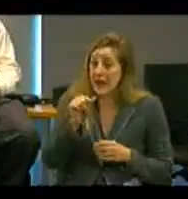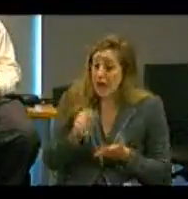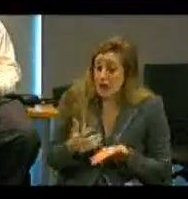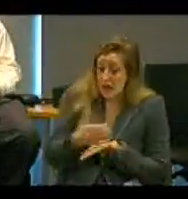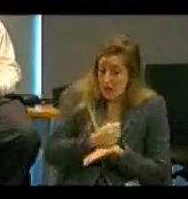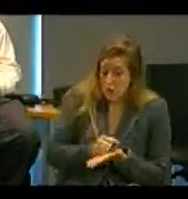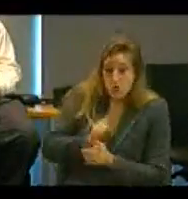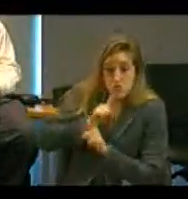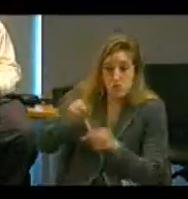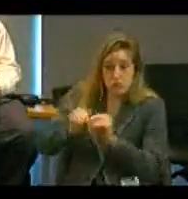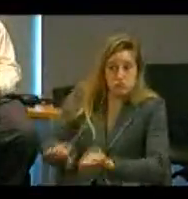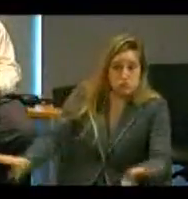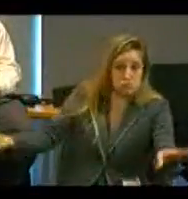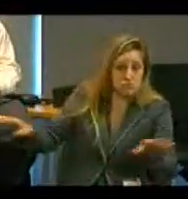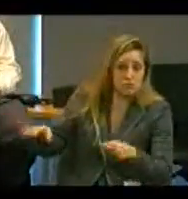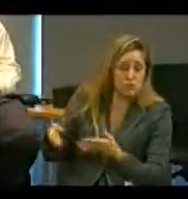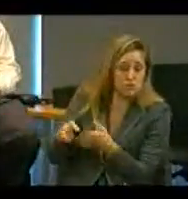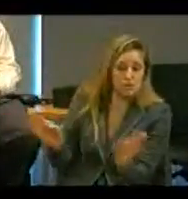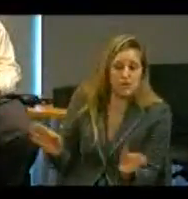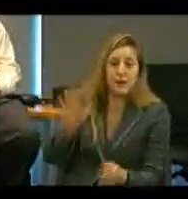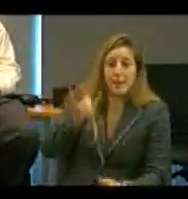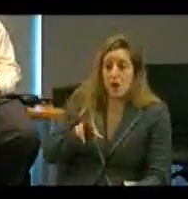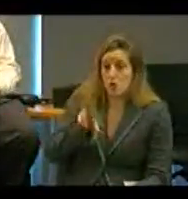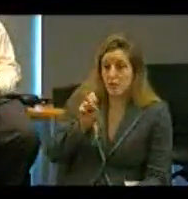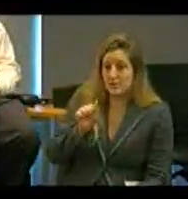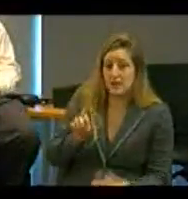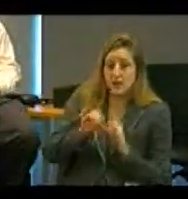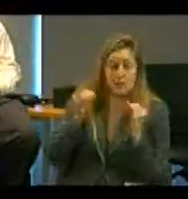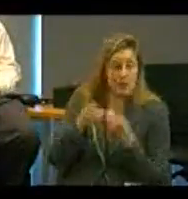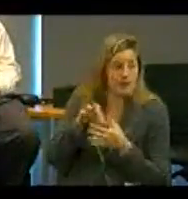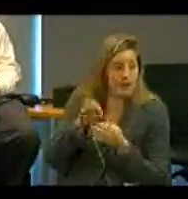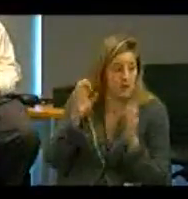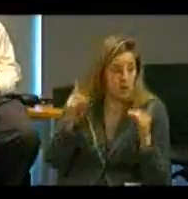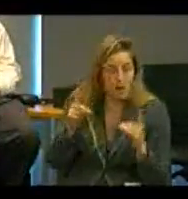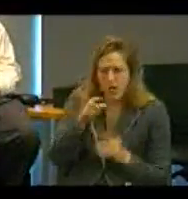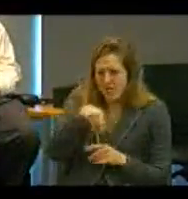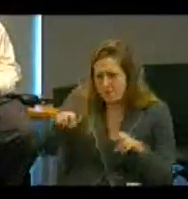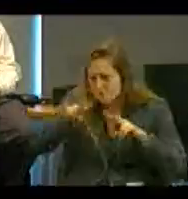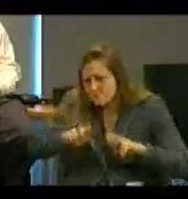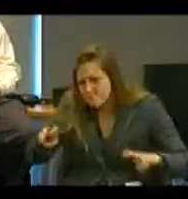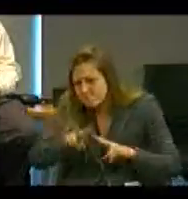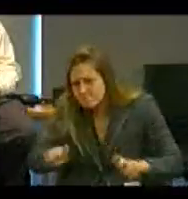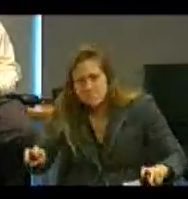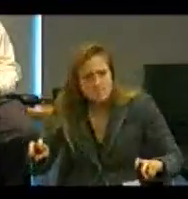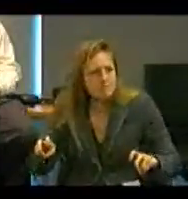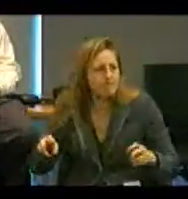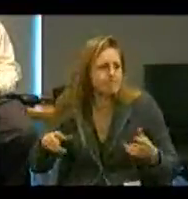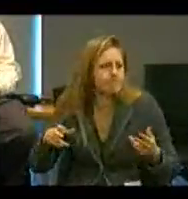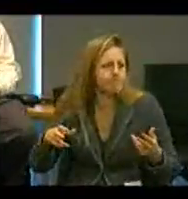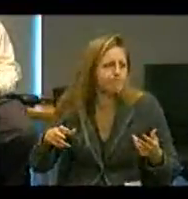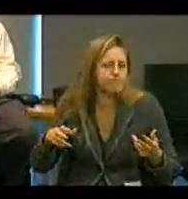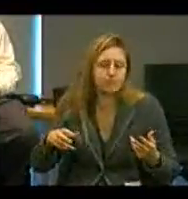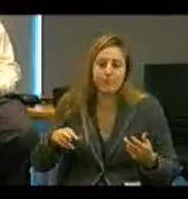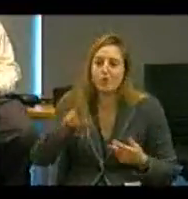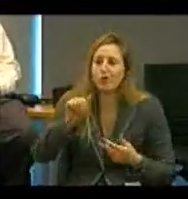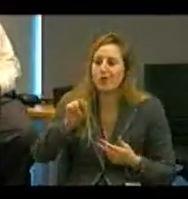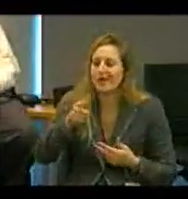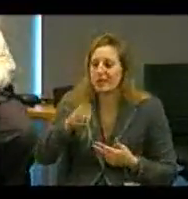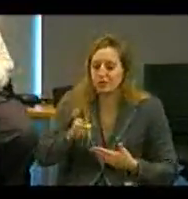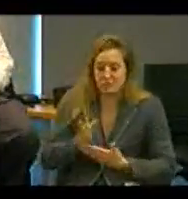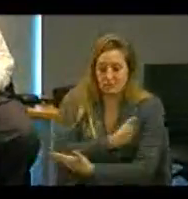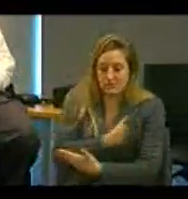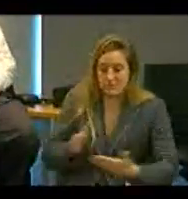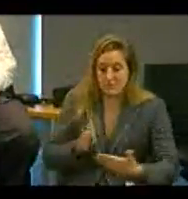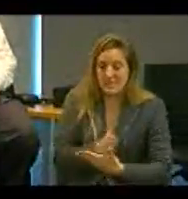reported to the public by the U.S. Department of Education, where they look at they put in ranges, the days of